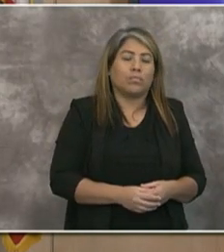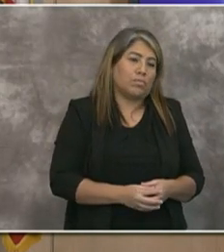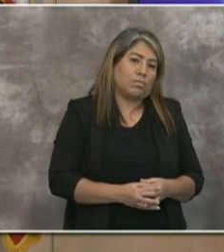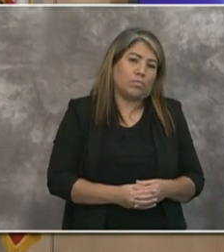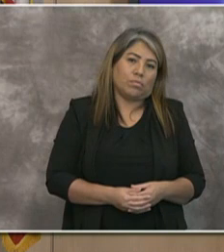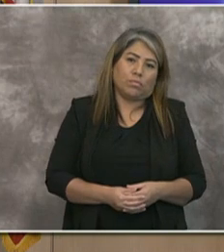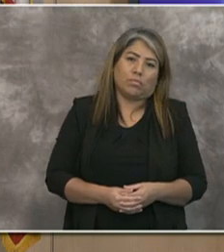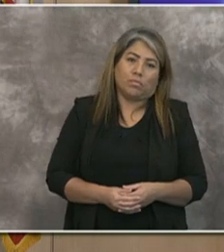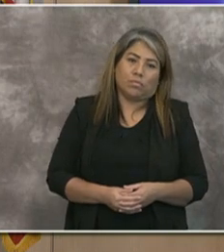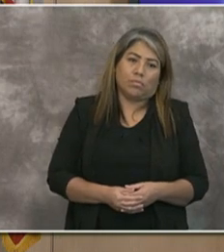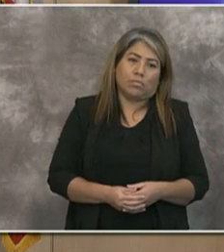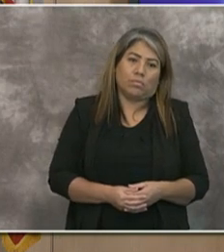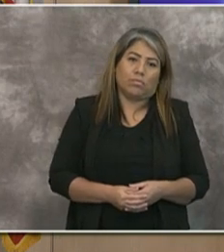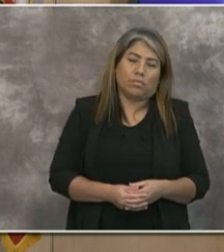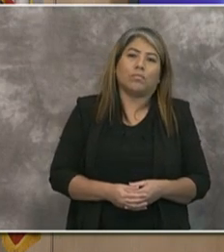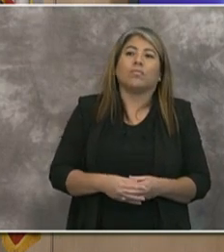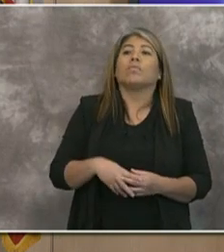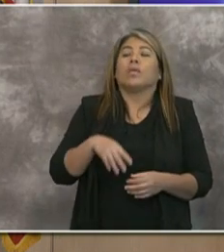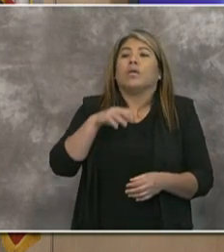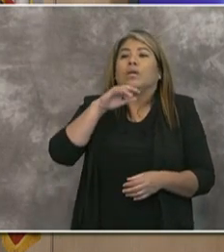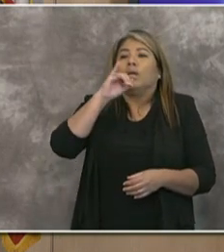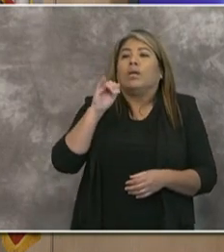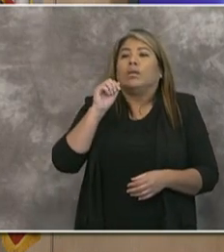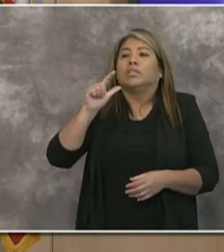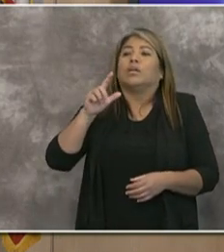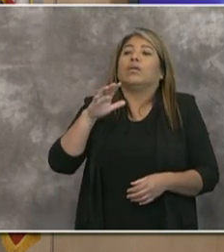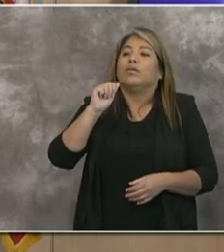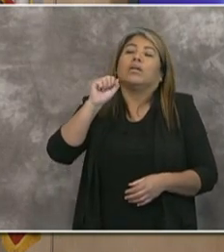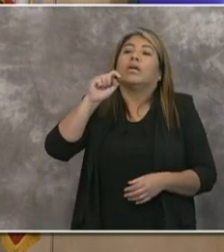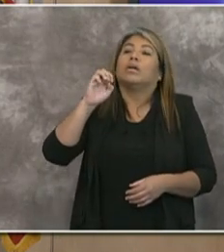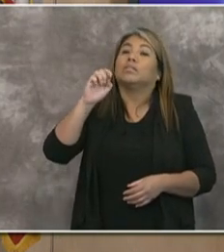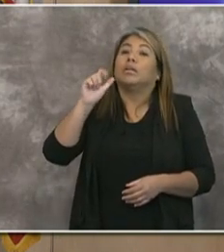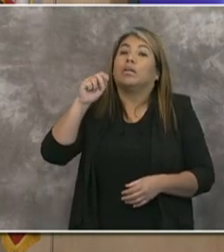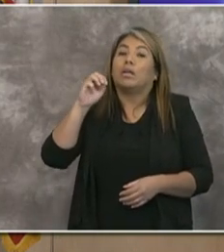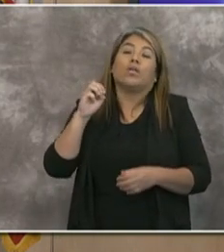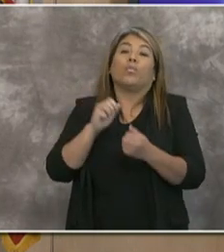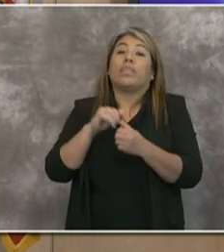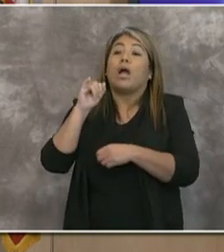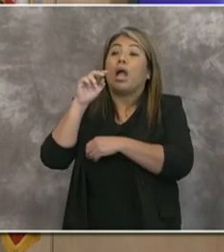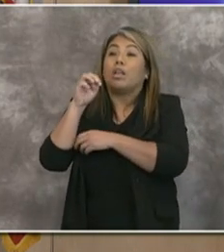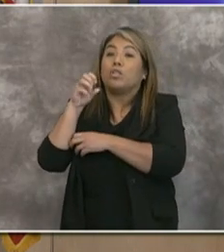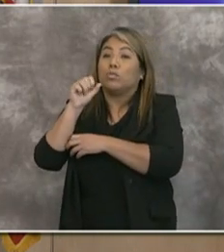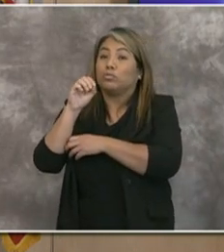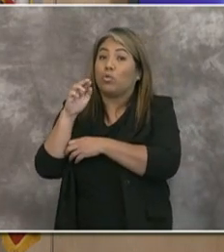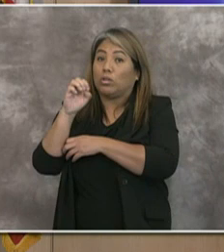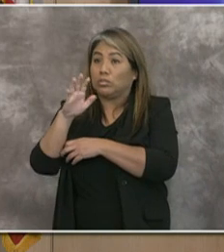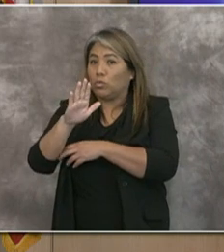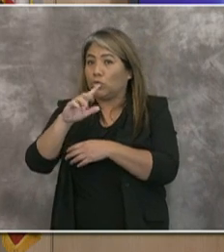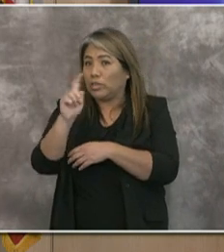one. Okay, Jill Castellano with iNewsSource, please state your question.